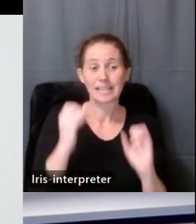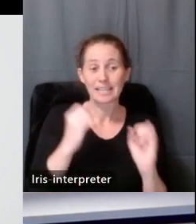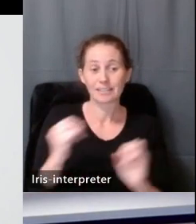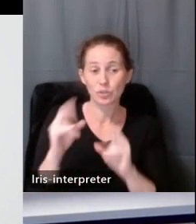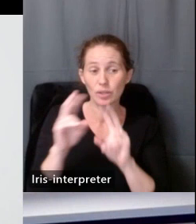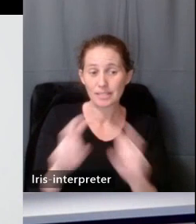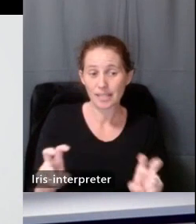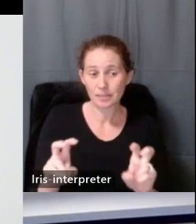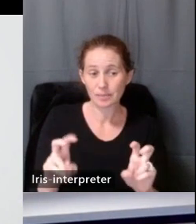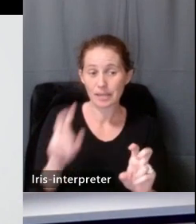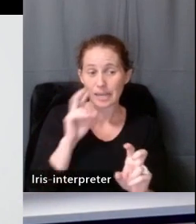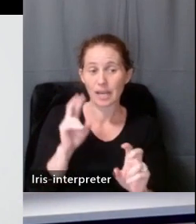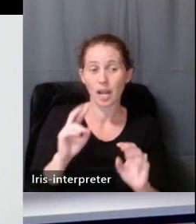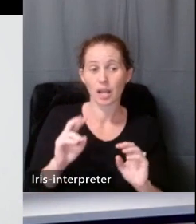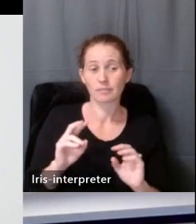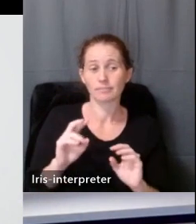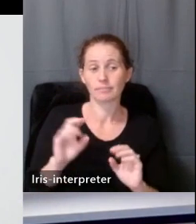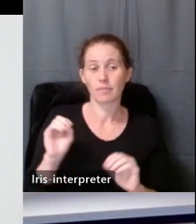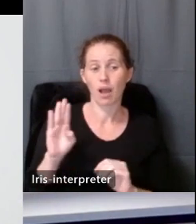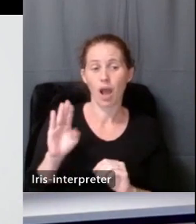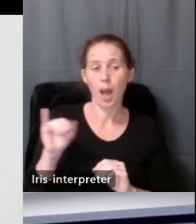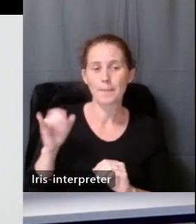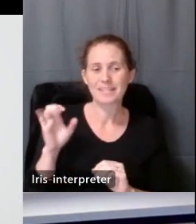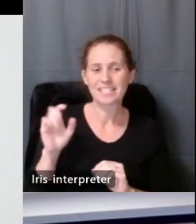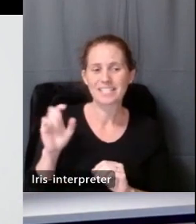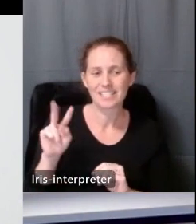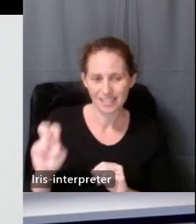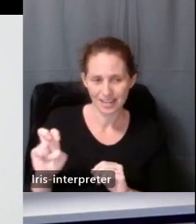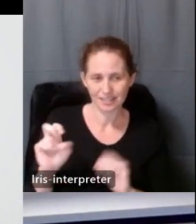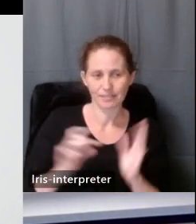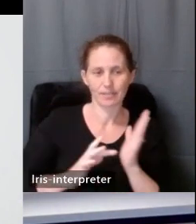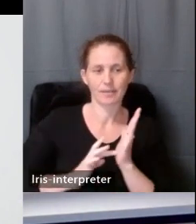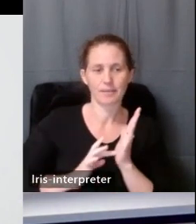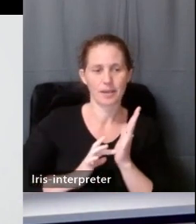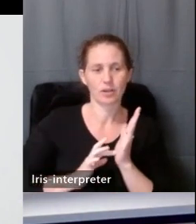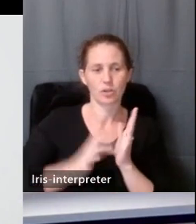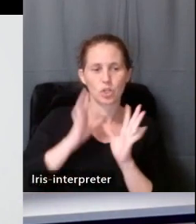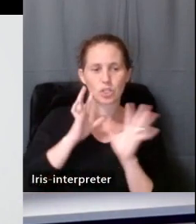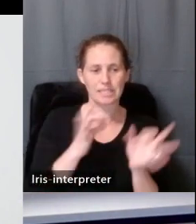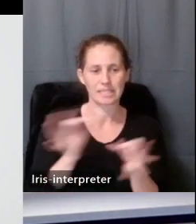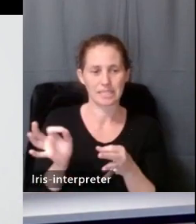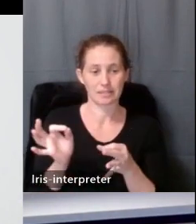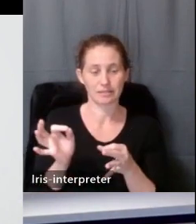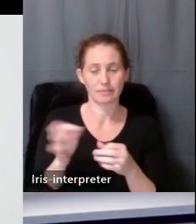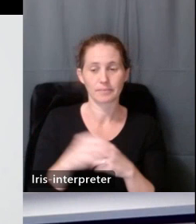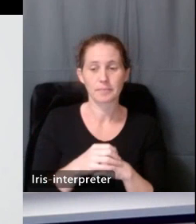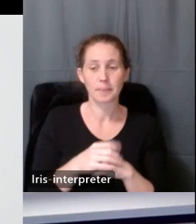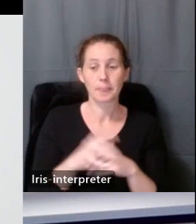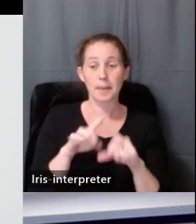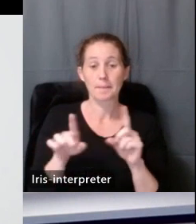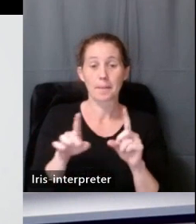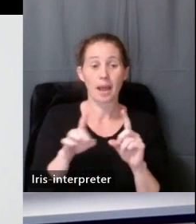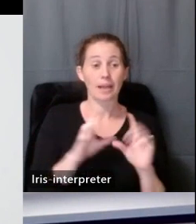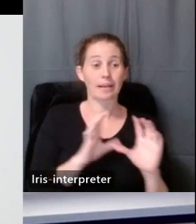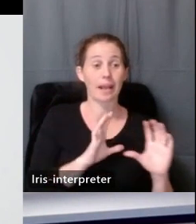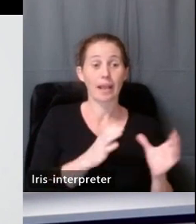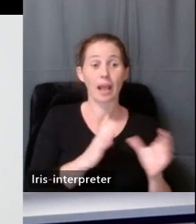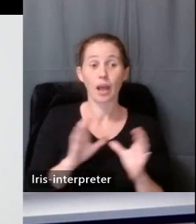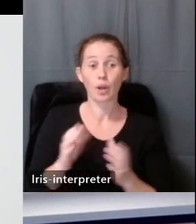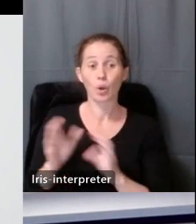assessments and objective medical judgments. That's how the decision should be made. But